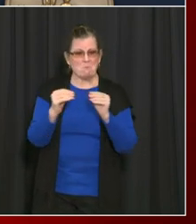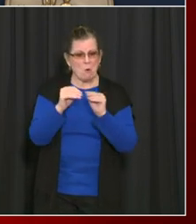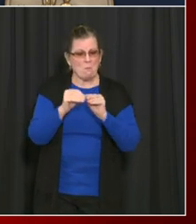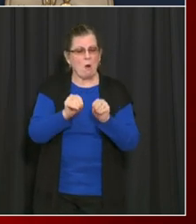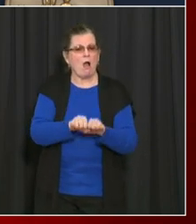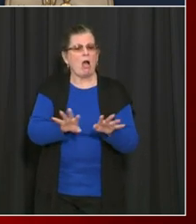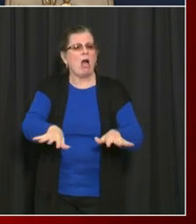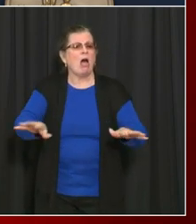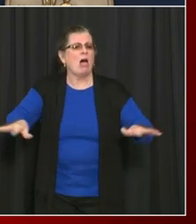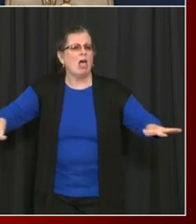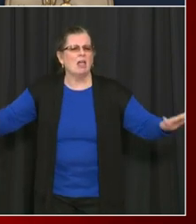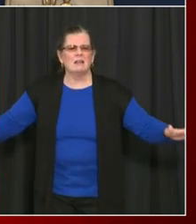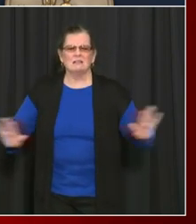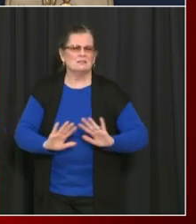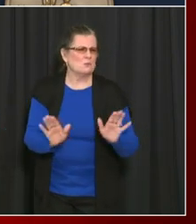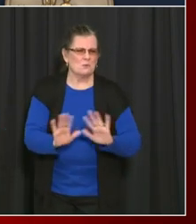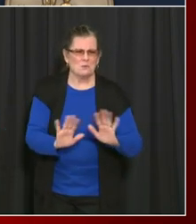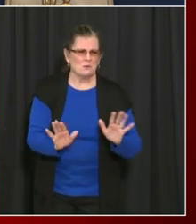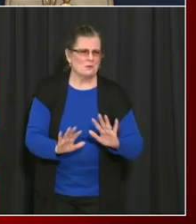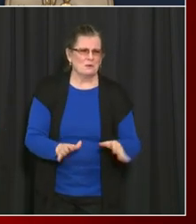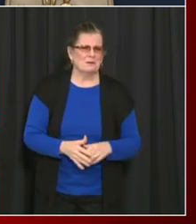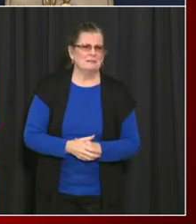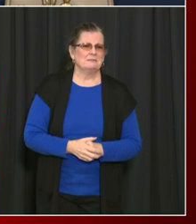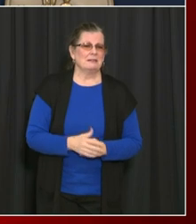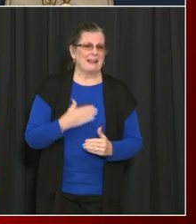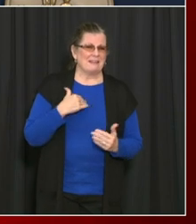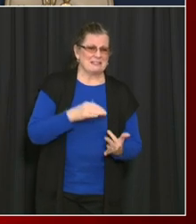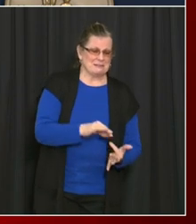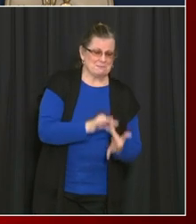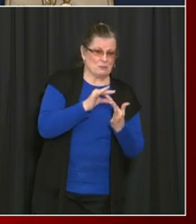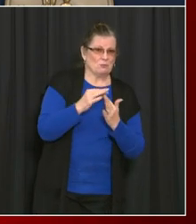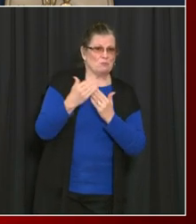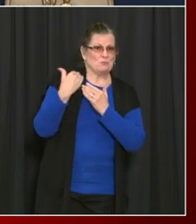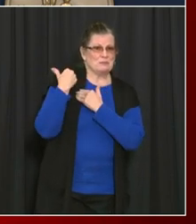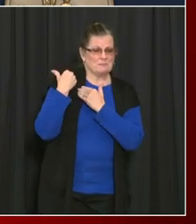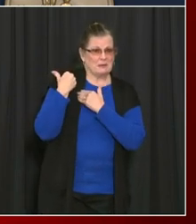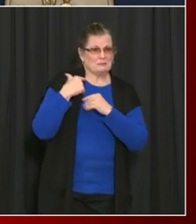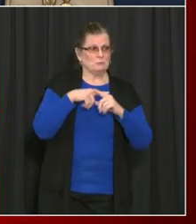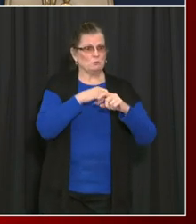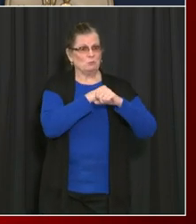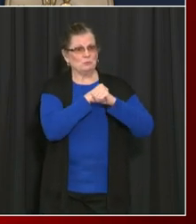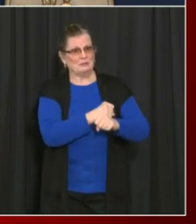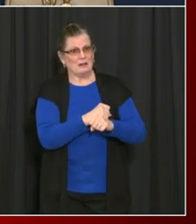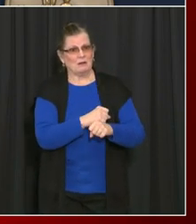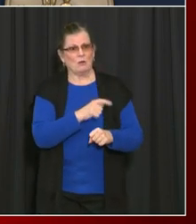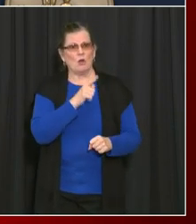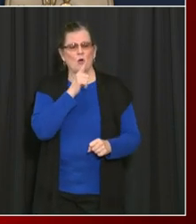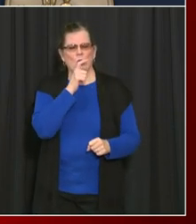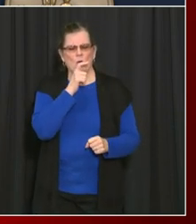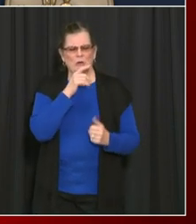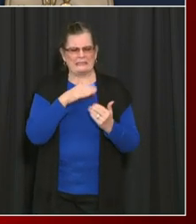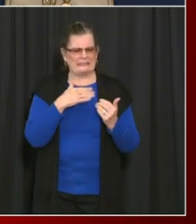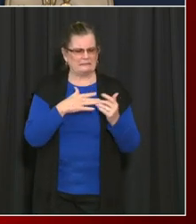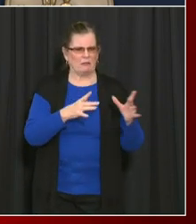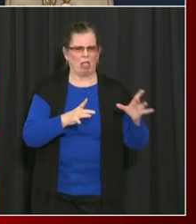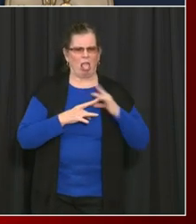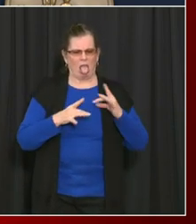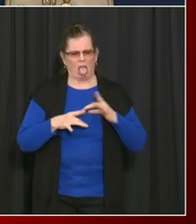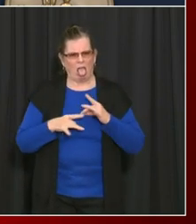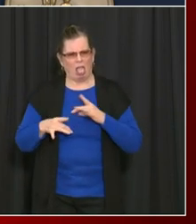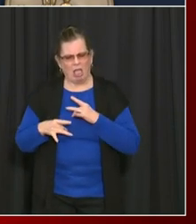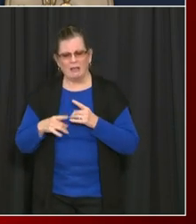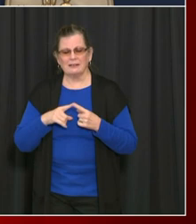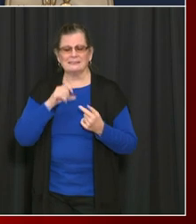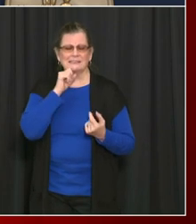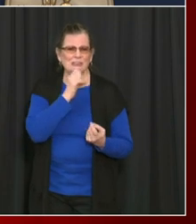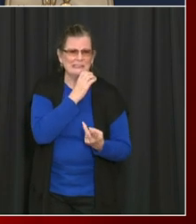reopen. We also have a special responsibility to protect those who are vulnerable because of age,